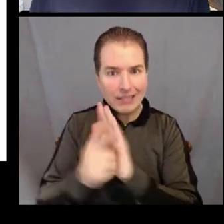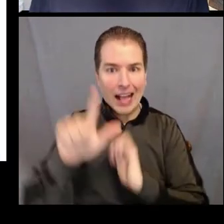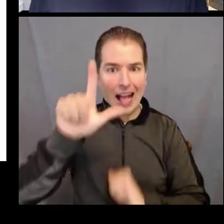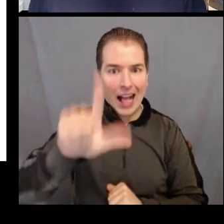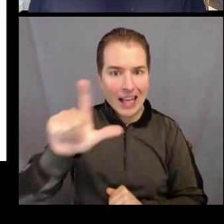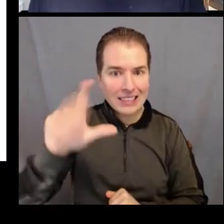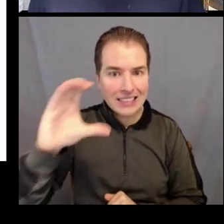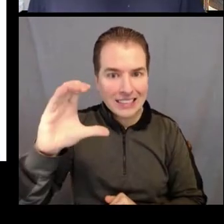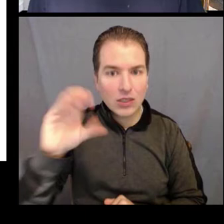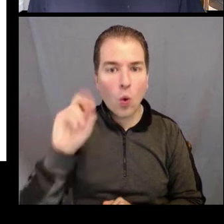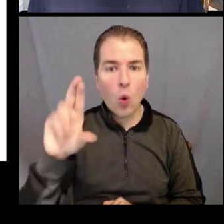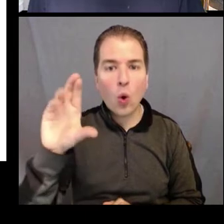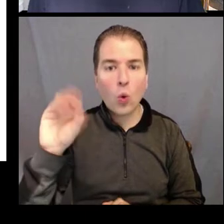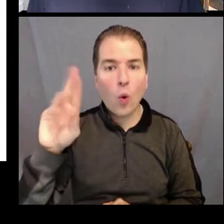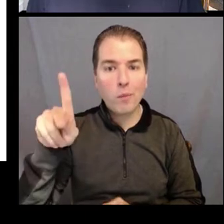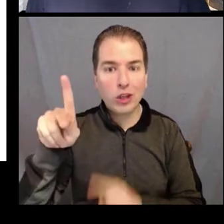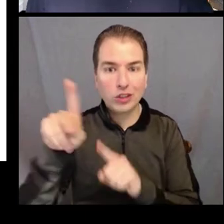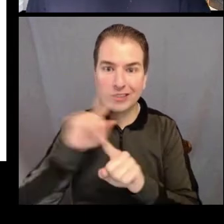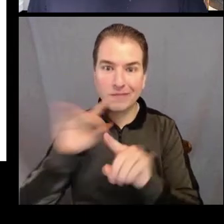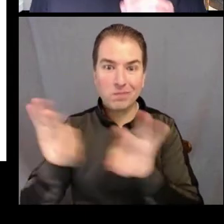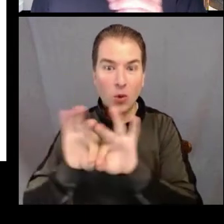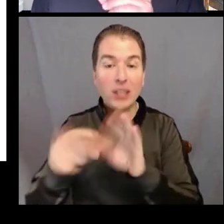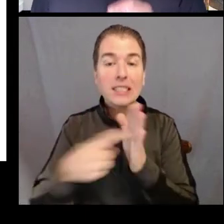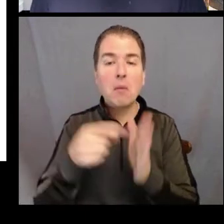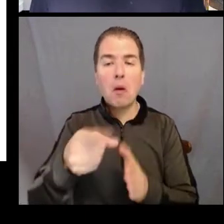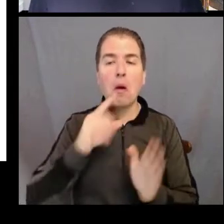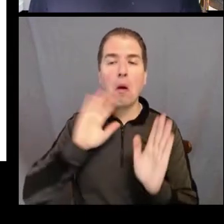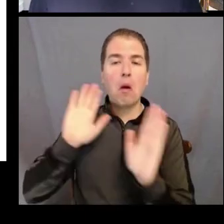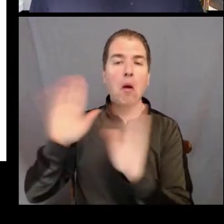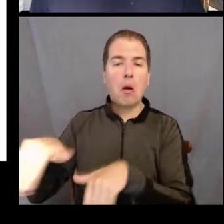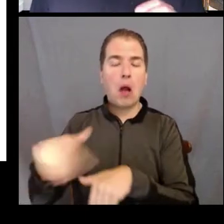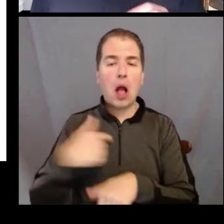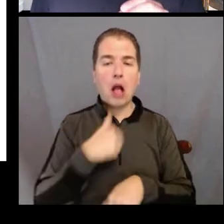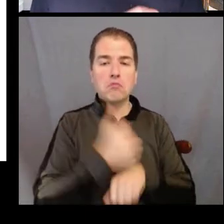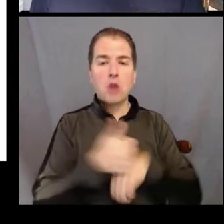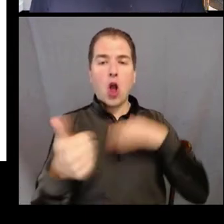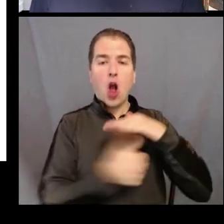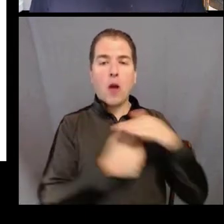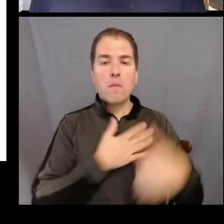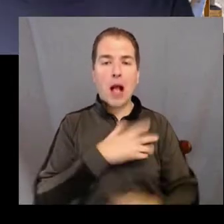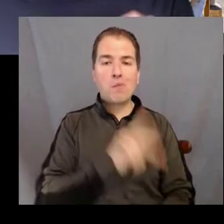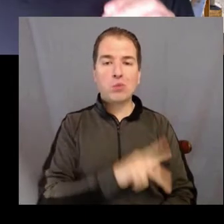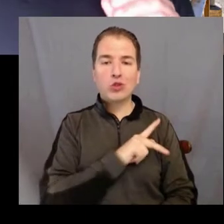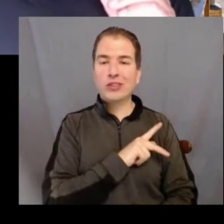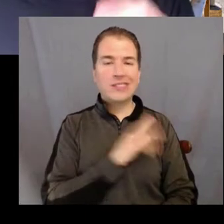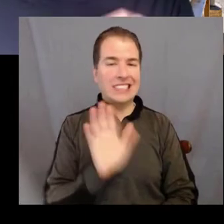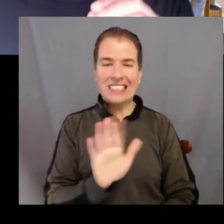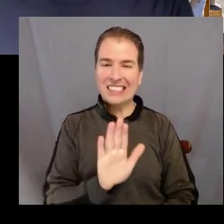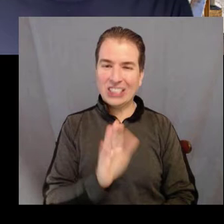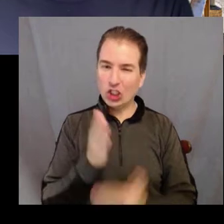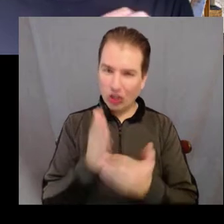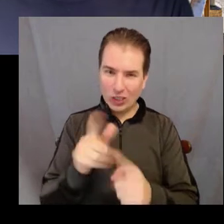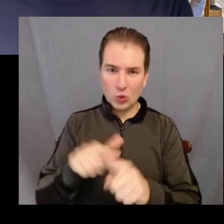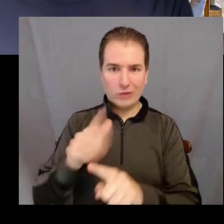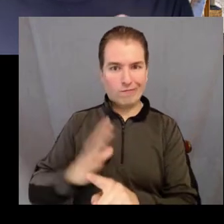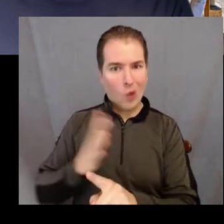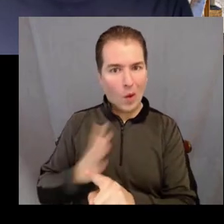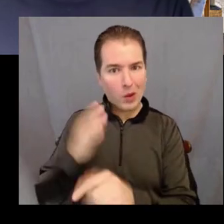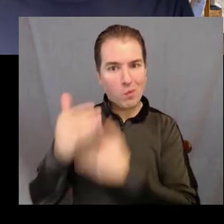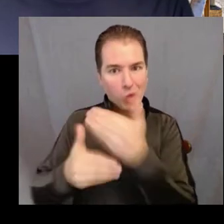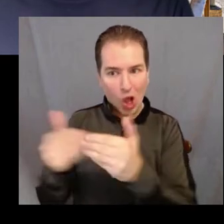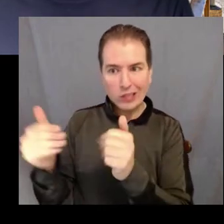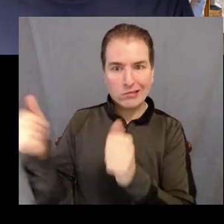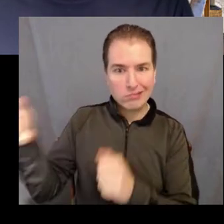LLC or a corporation. There may be a temptation to save money and do this yourself, but I can't stress, do